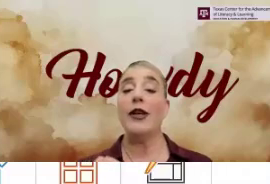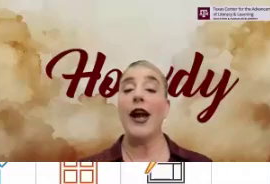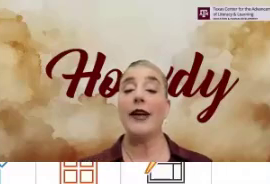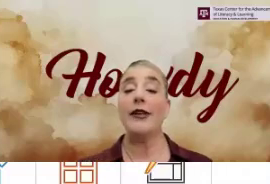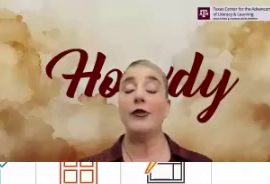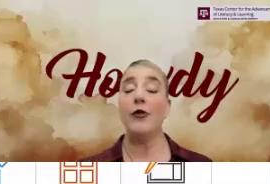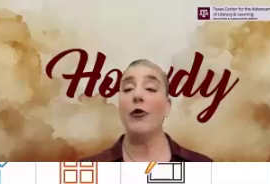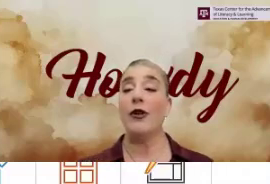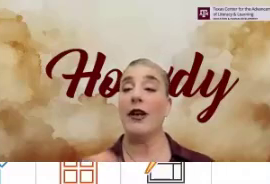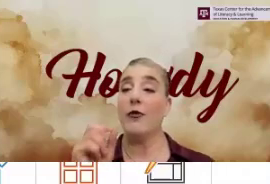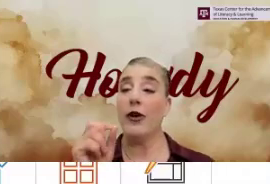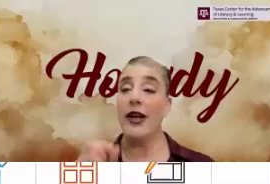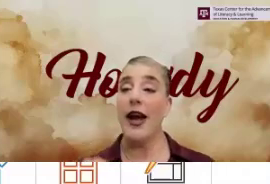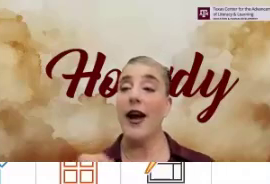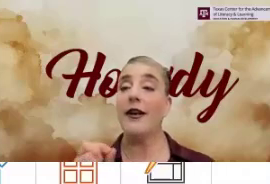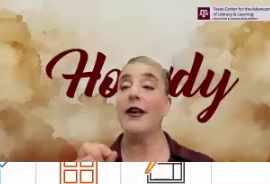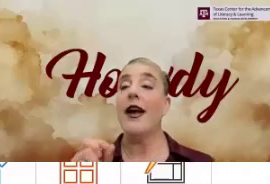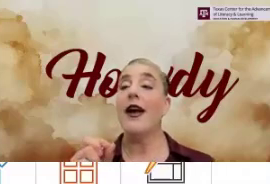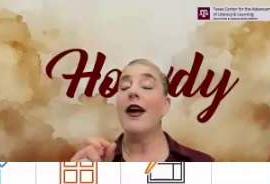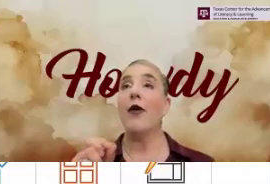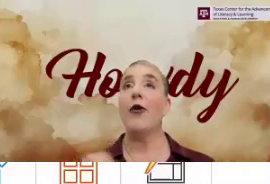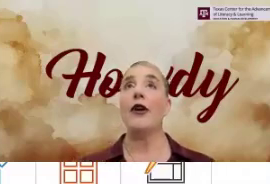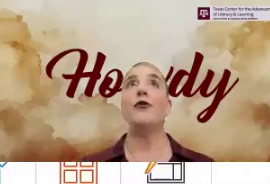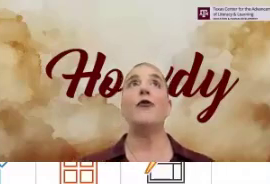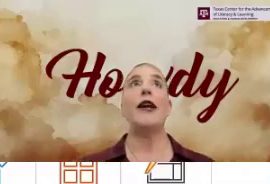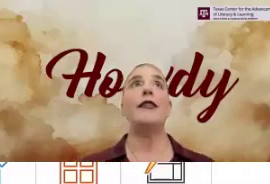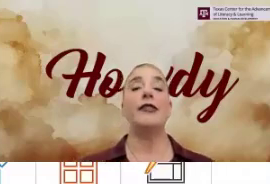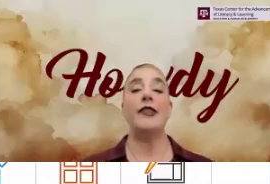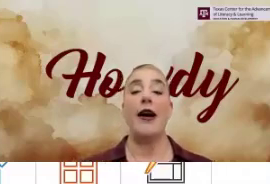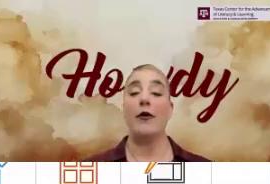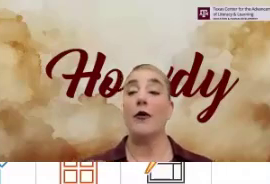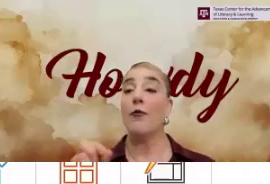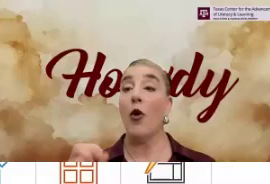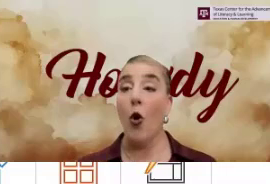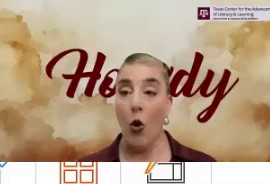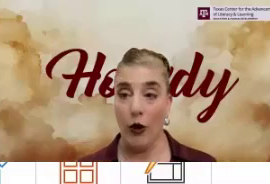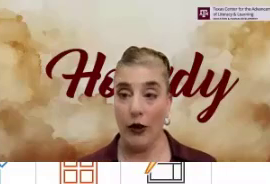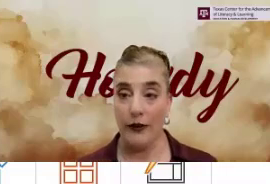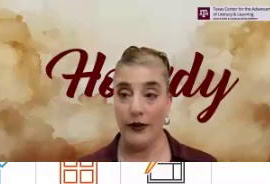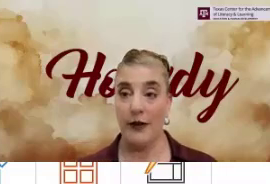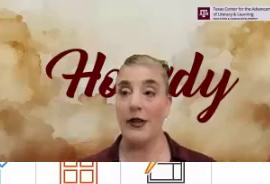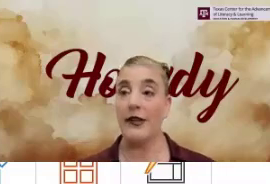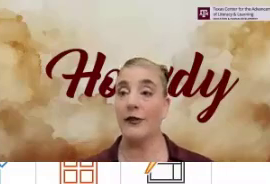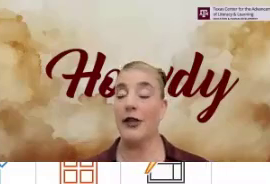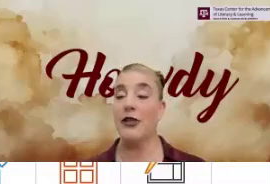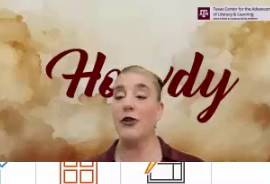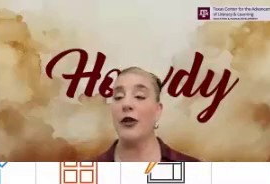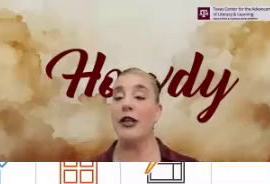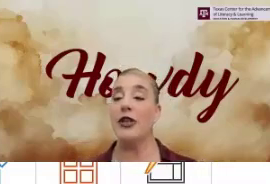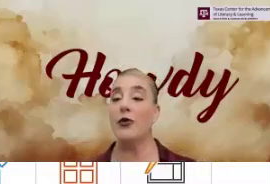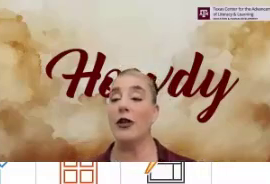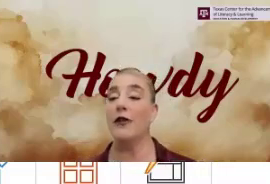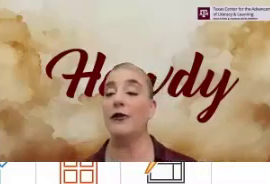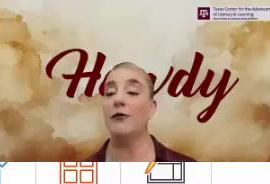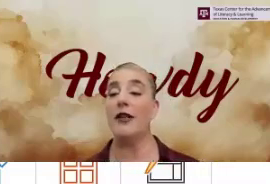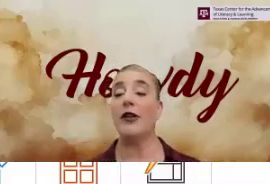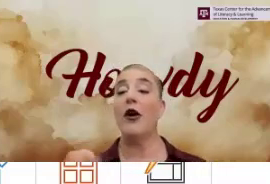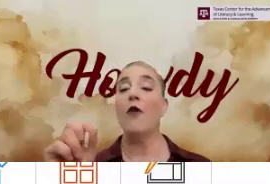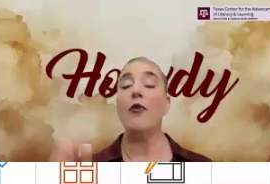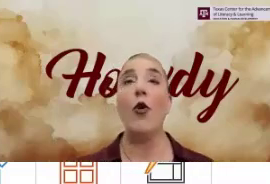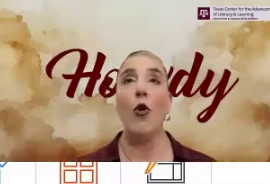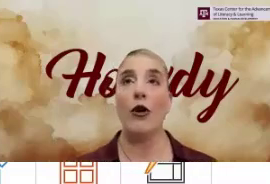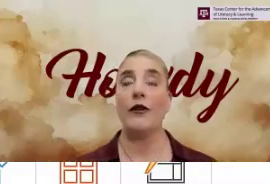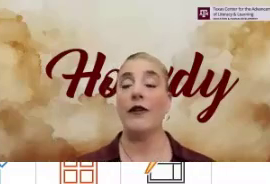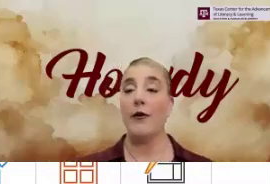that's why WCAG is so important. And WCAG, I want you to write this down. Pour, and I'm going to explain to you what each one of those